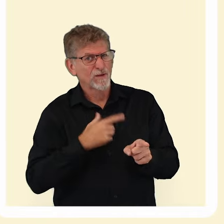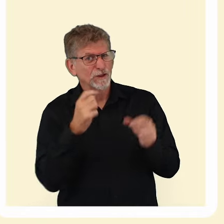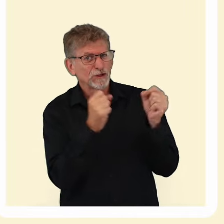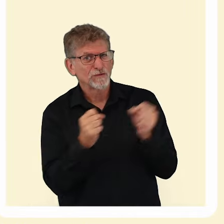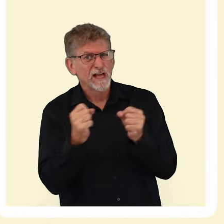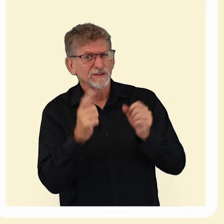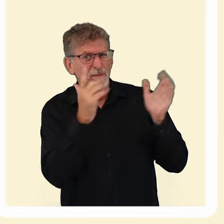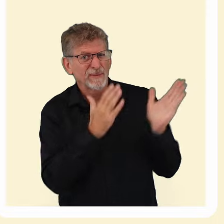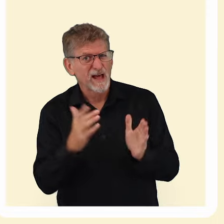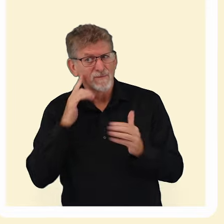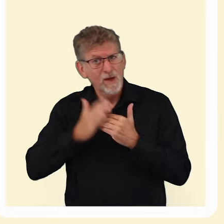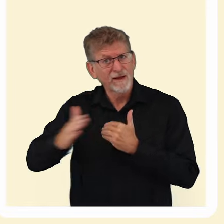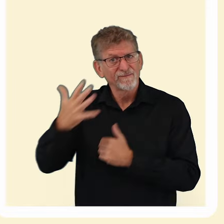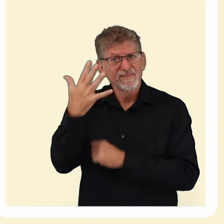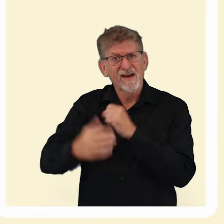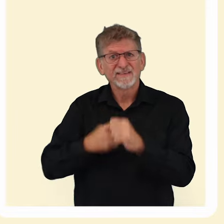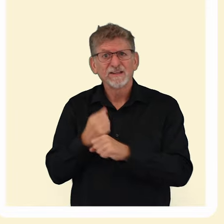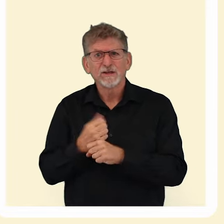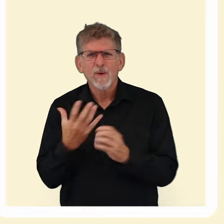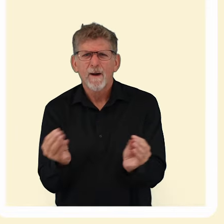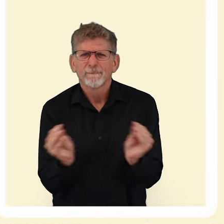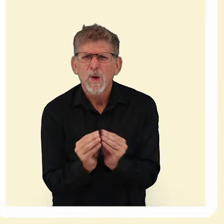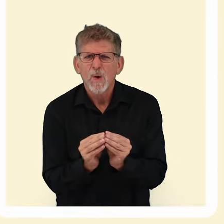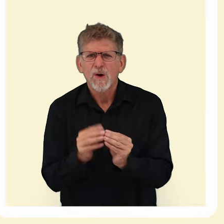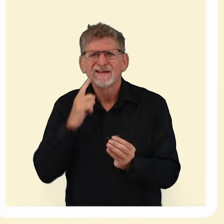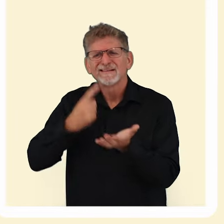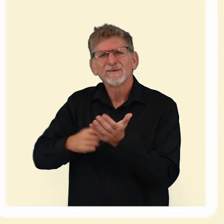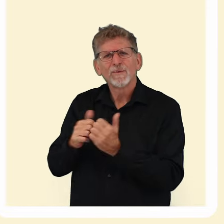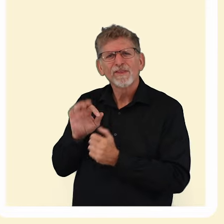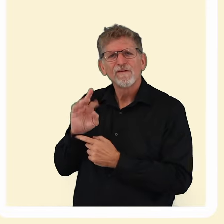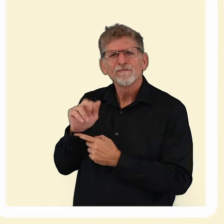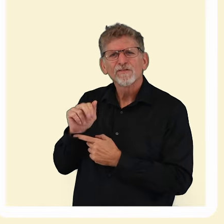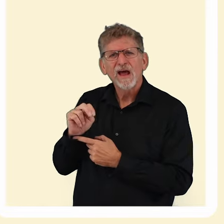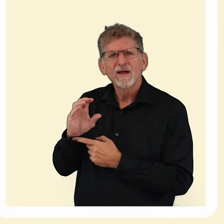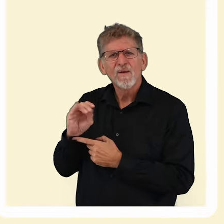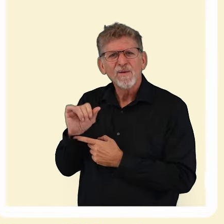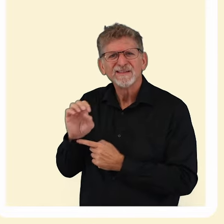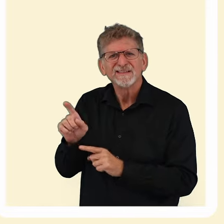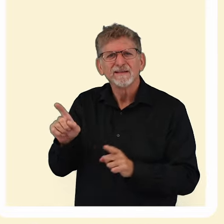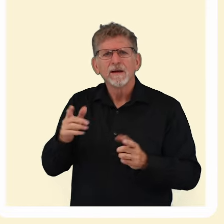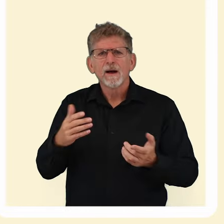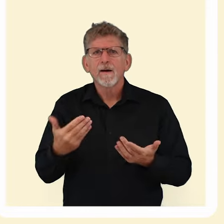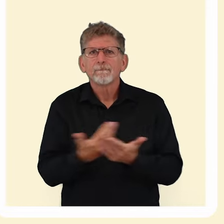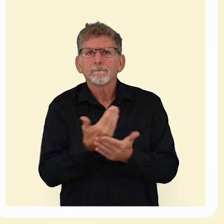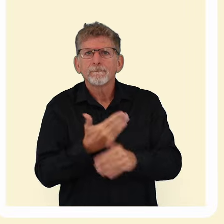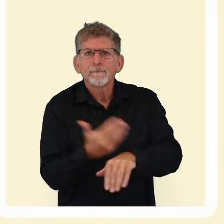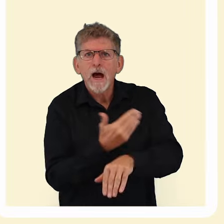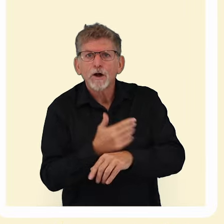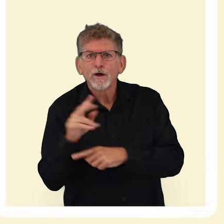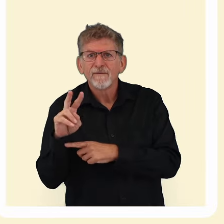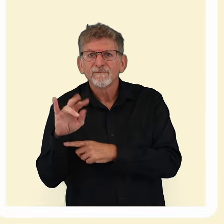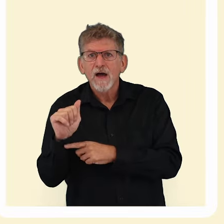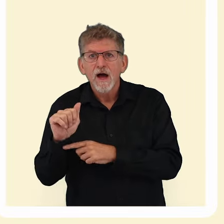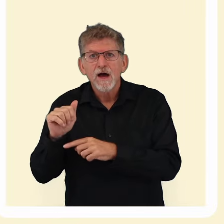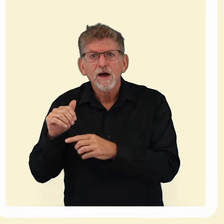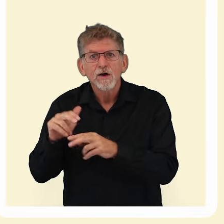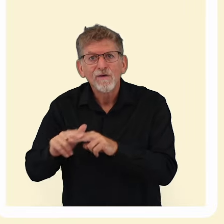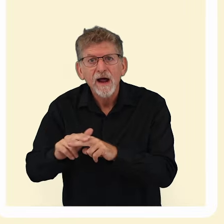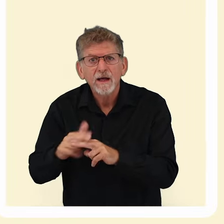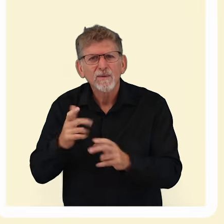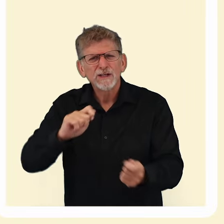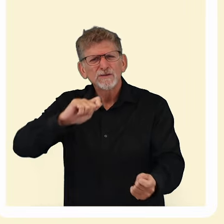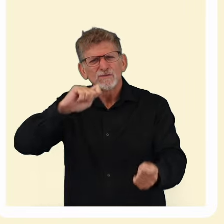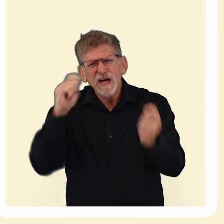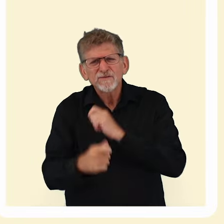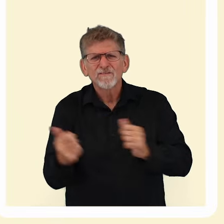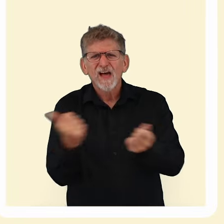Françoise, than modernizing VIAReal. We need to transform everything that we do to become best-in-class passenger railroad